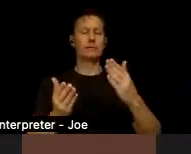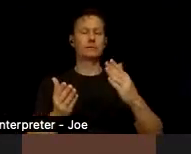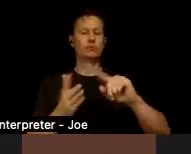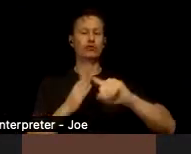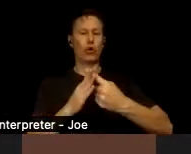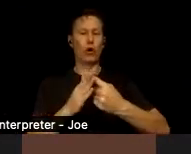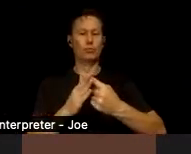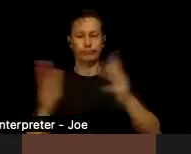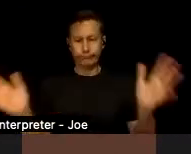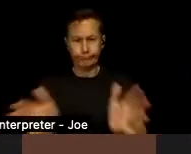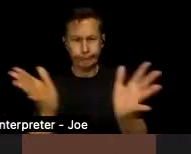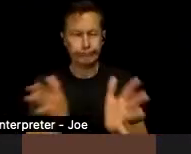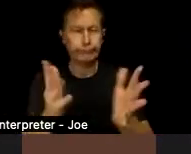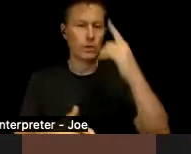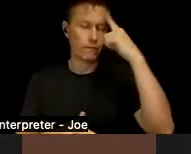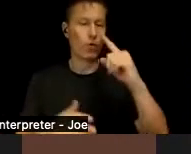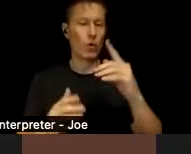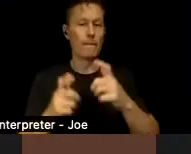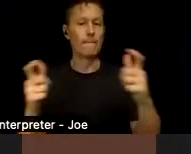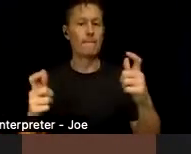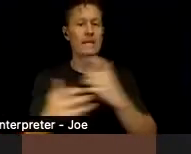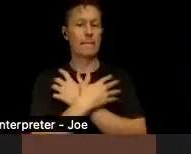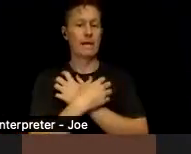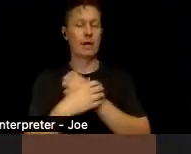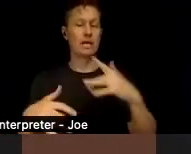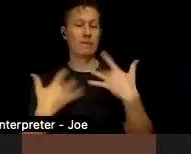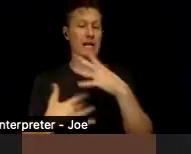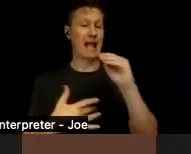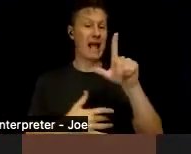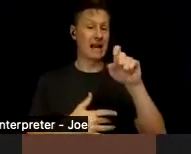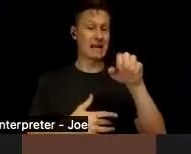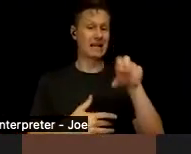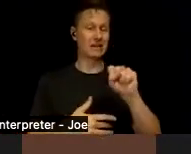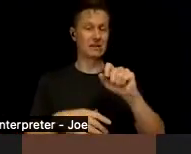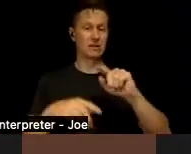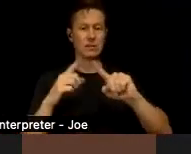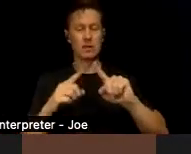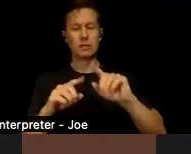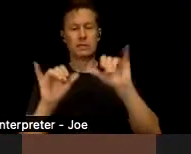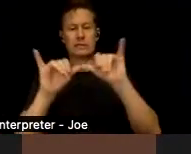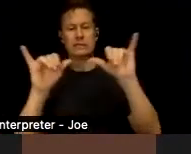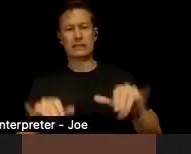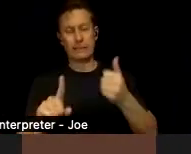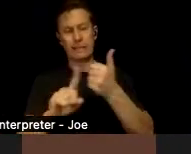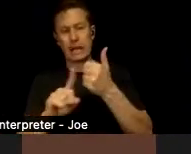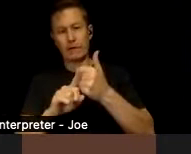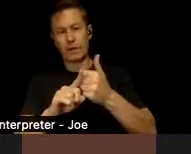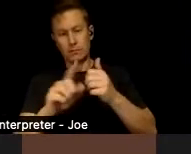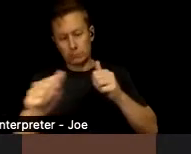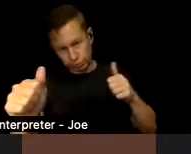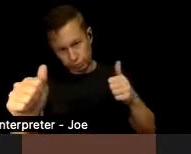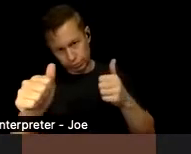mobilize, not only for the Big Bear event, but also in Landers. It just took a bit for the system to catch up to the